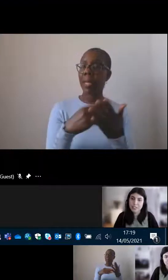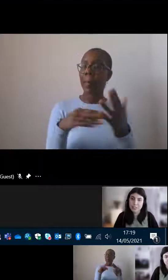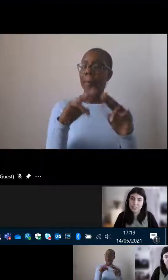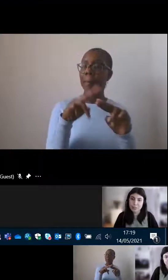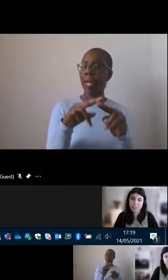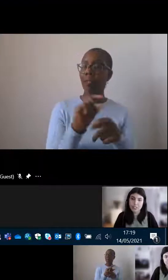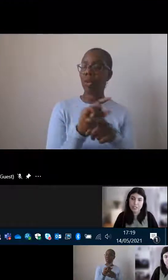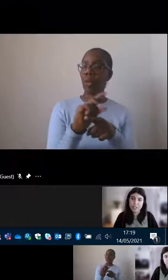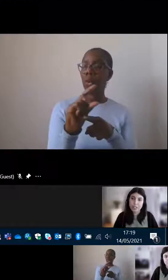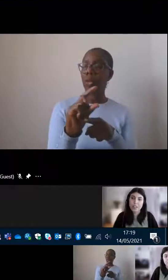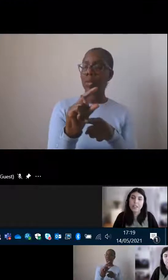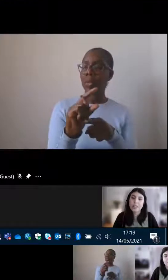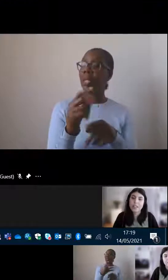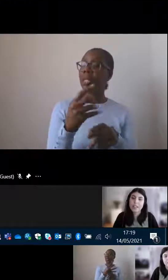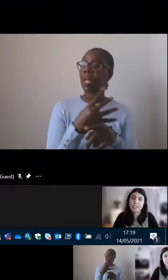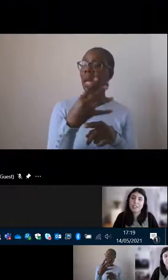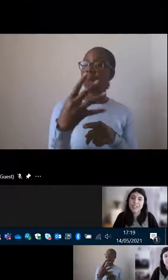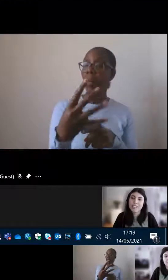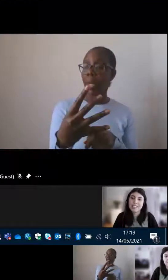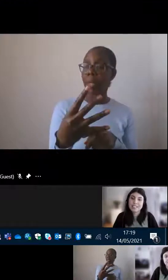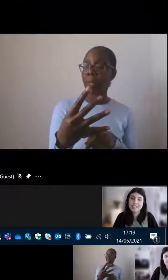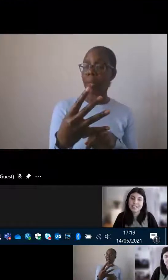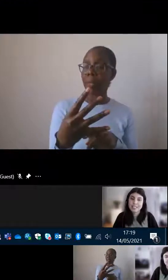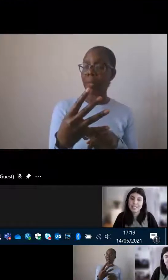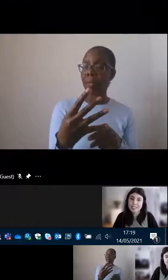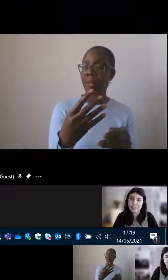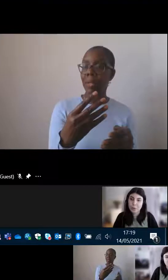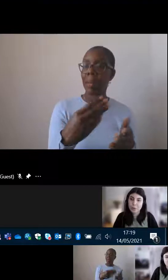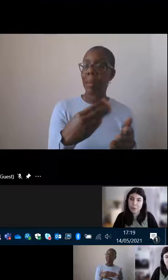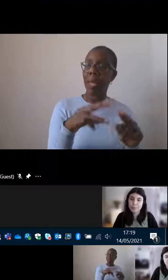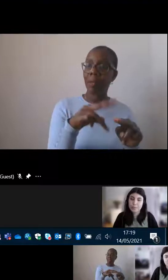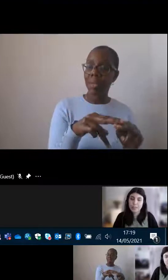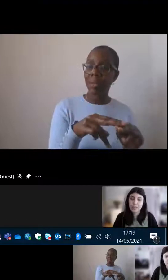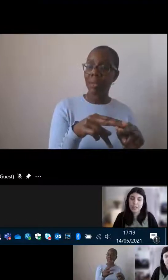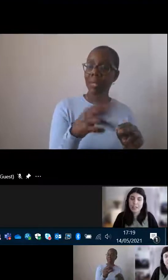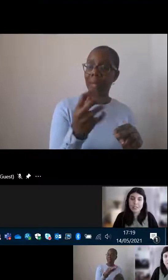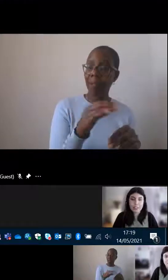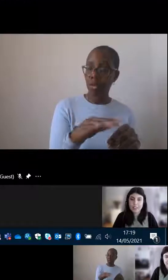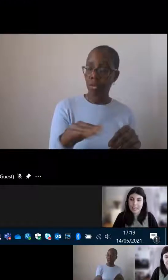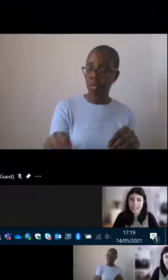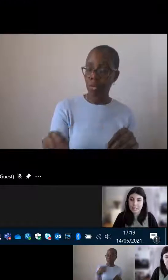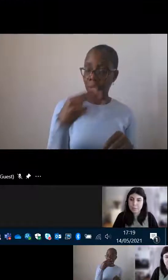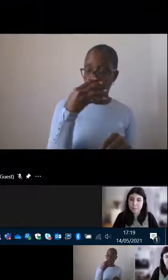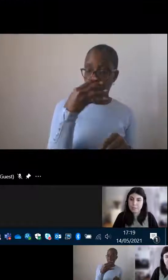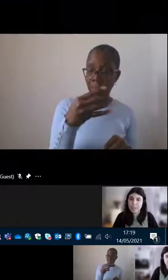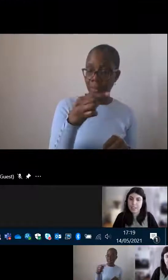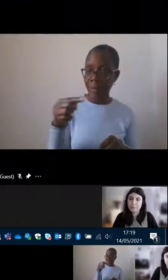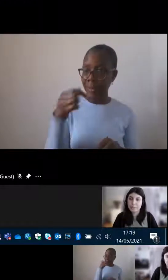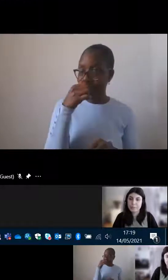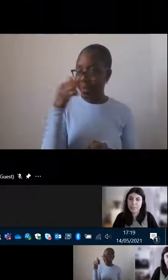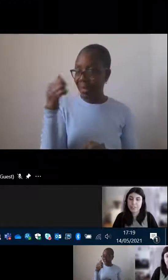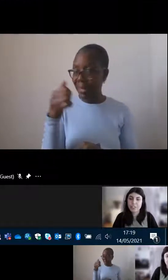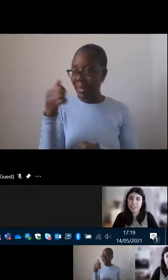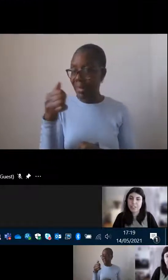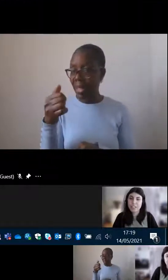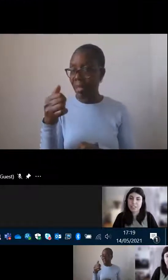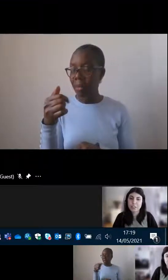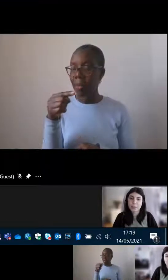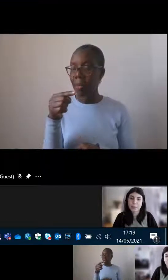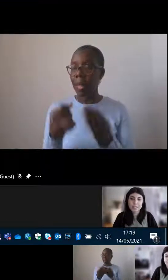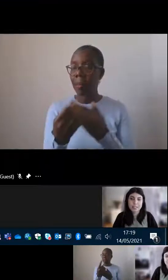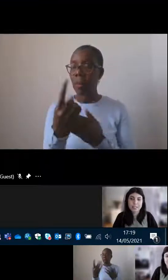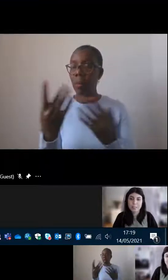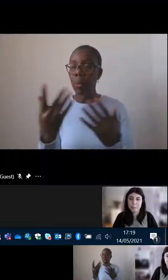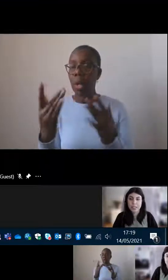for parents of children that are aged 9 to 16 years old. It's online. You can share